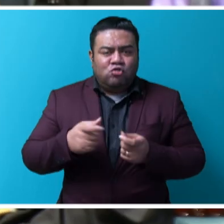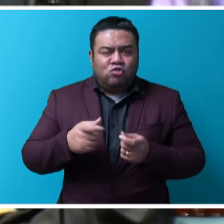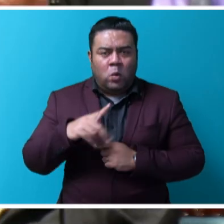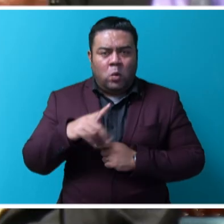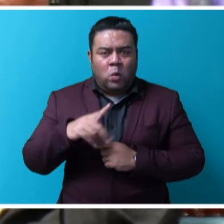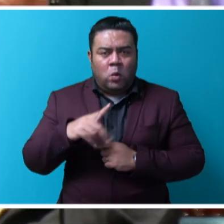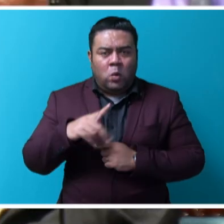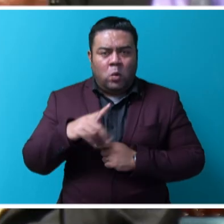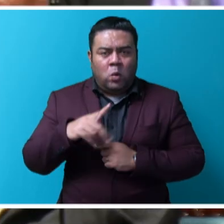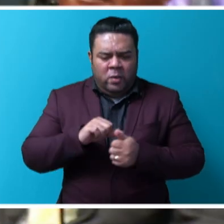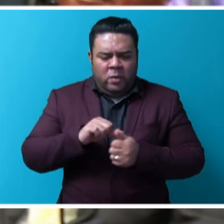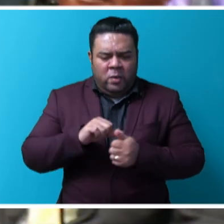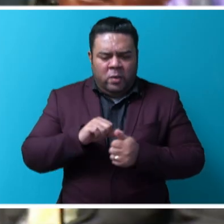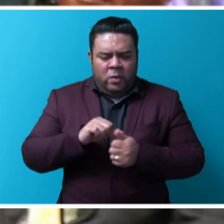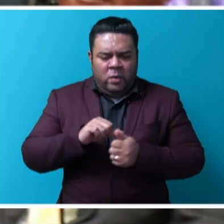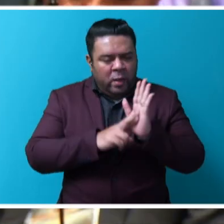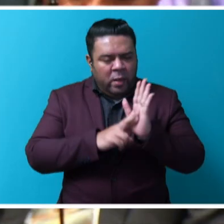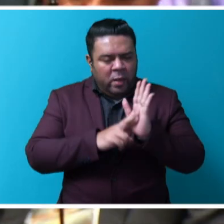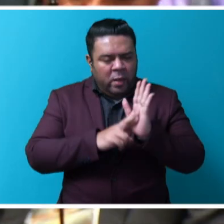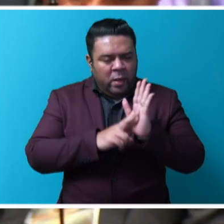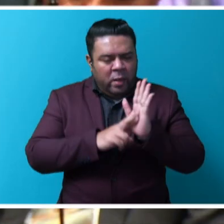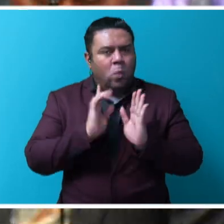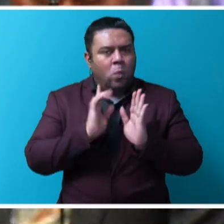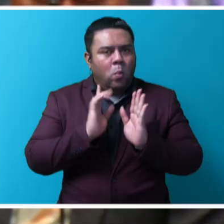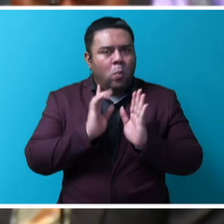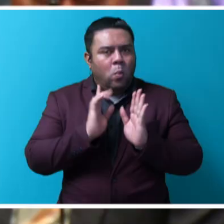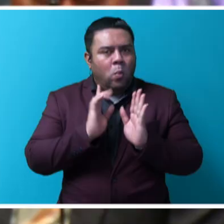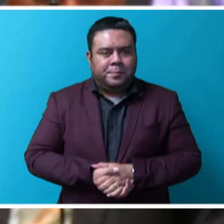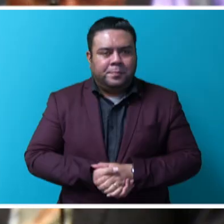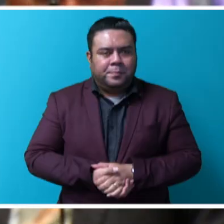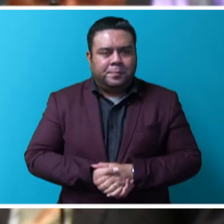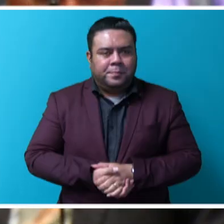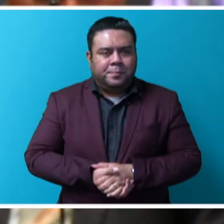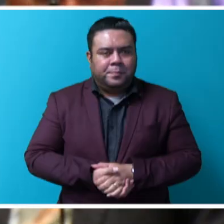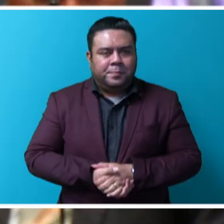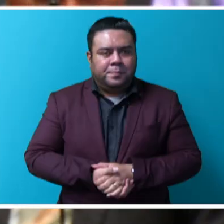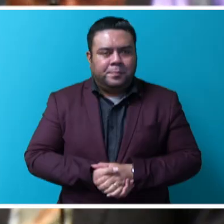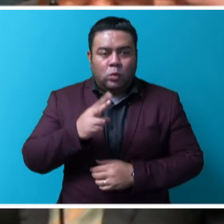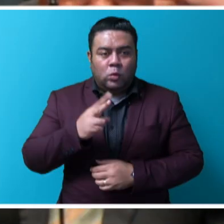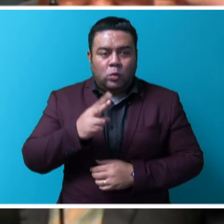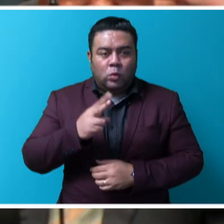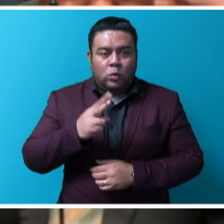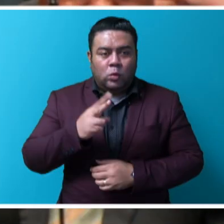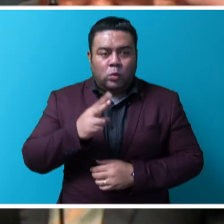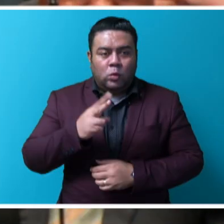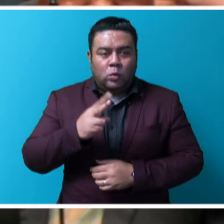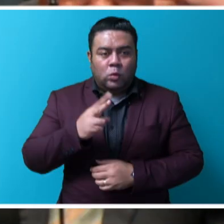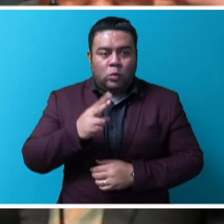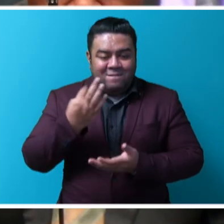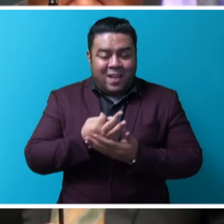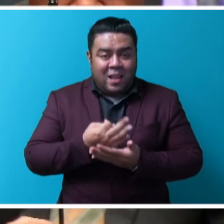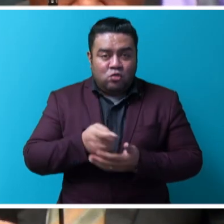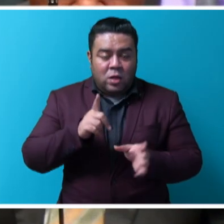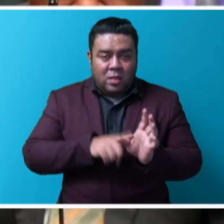many untapped economic opportunities in such investments if designed with a full life cycle approach.